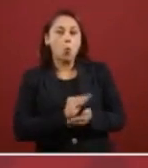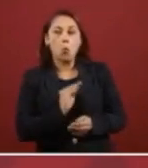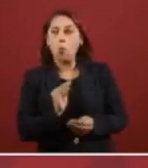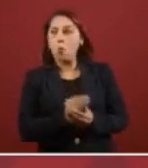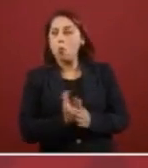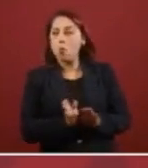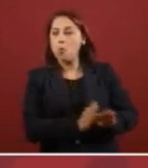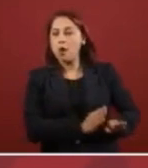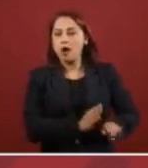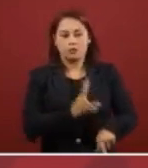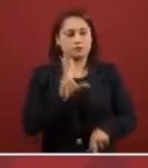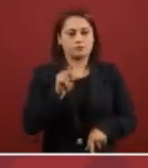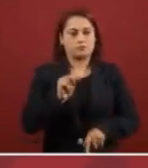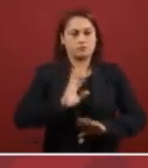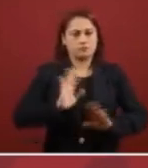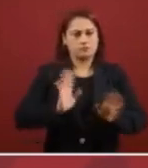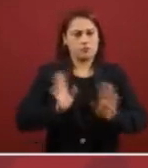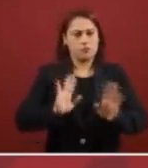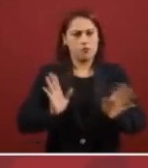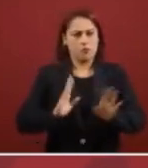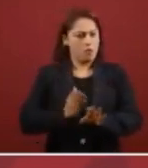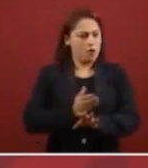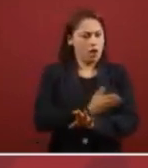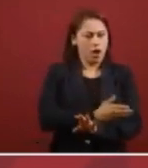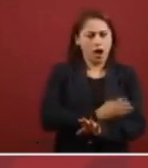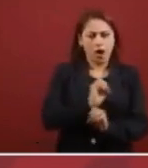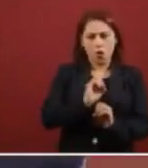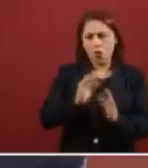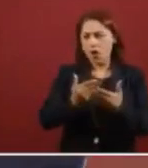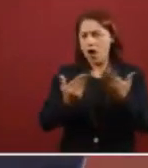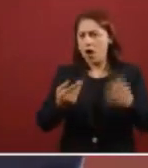ninguna, denuncia, any